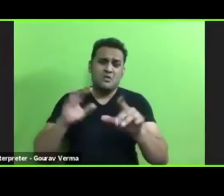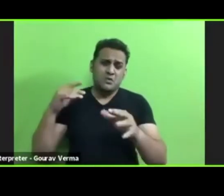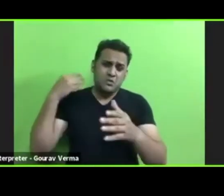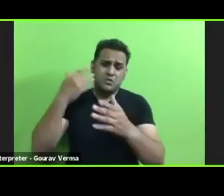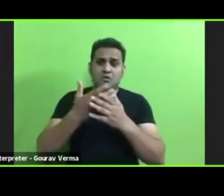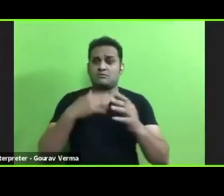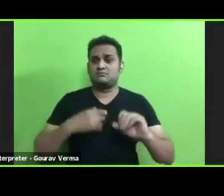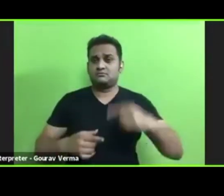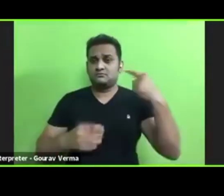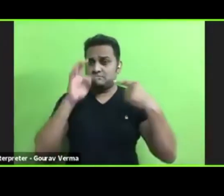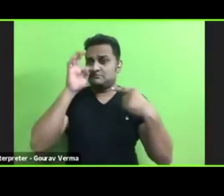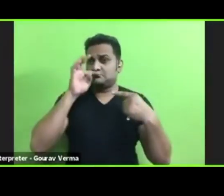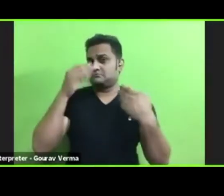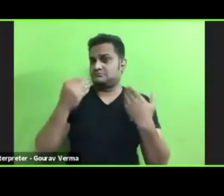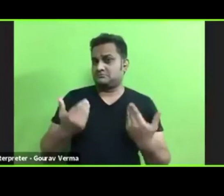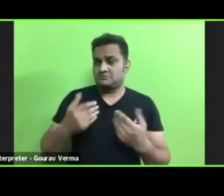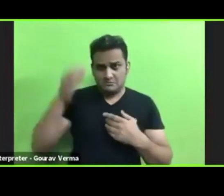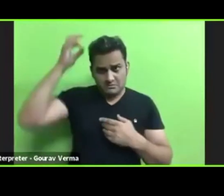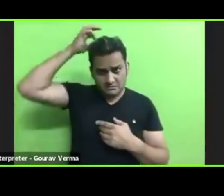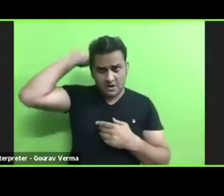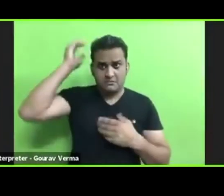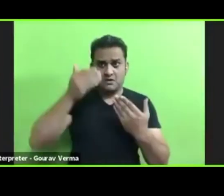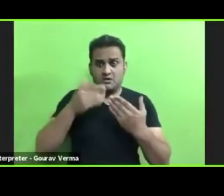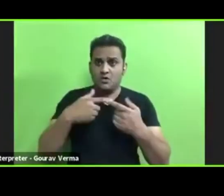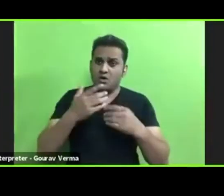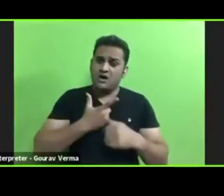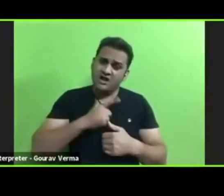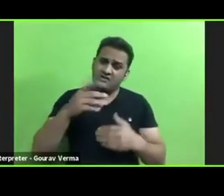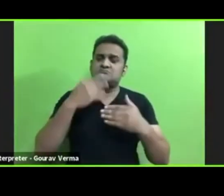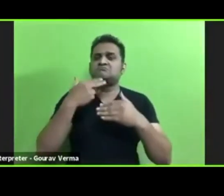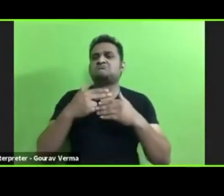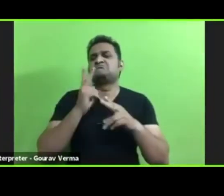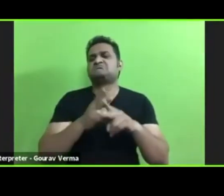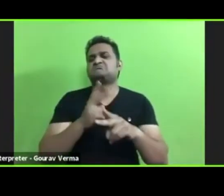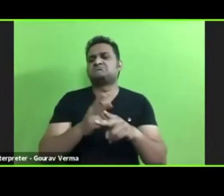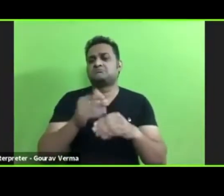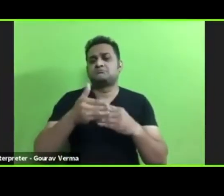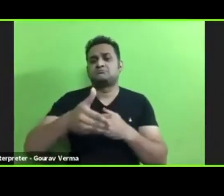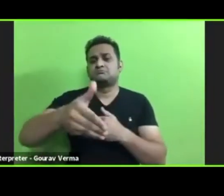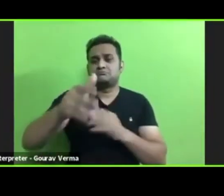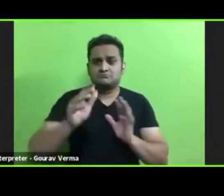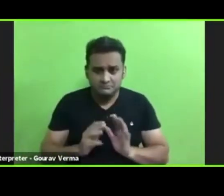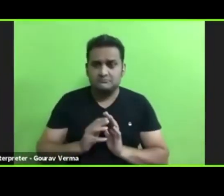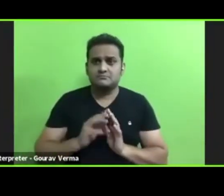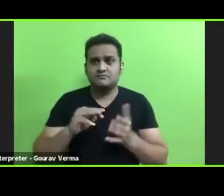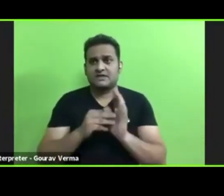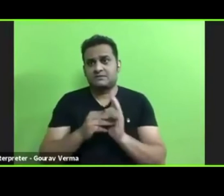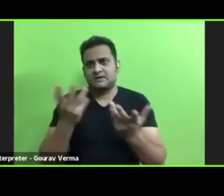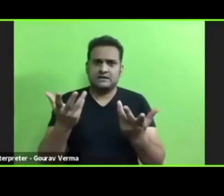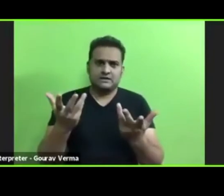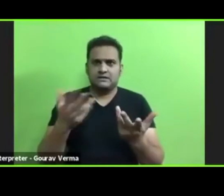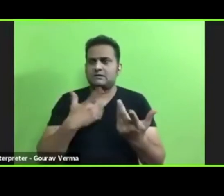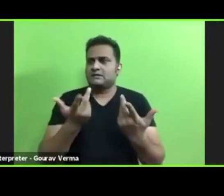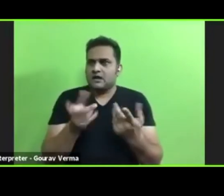privilege. And that's going to continue all through my life, irrespective of the fact that I may be fighting against